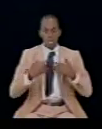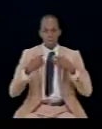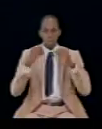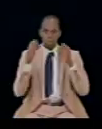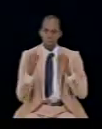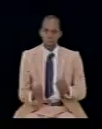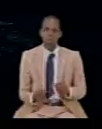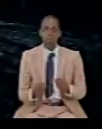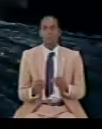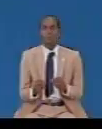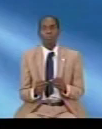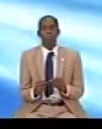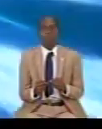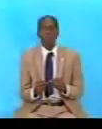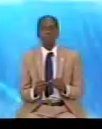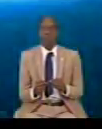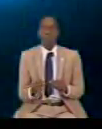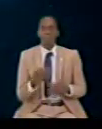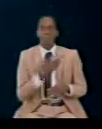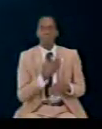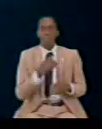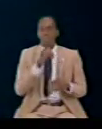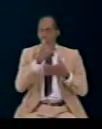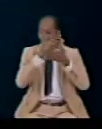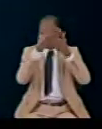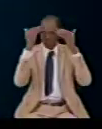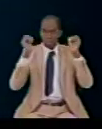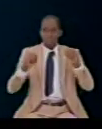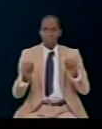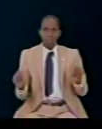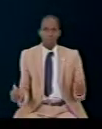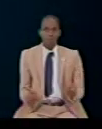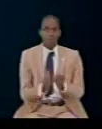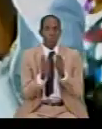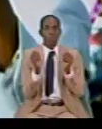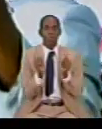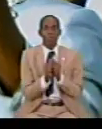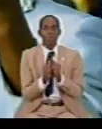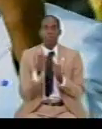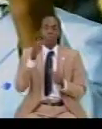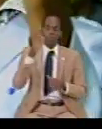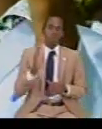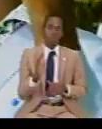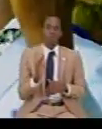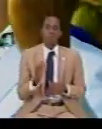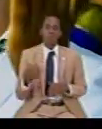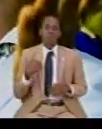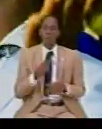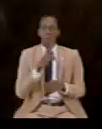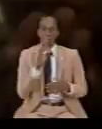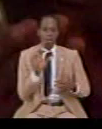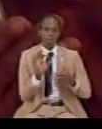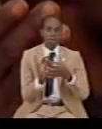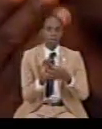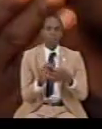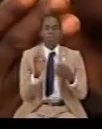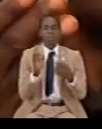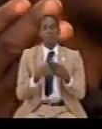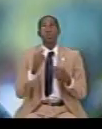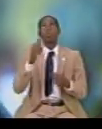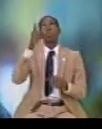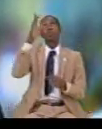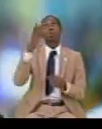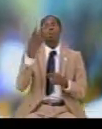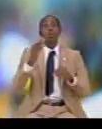power of this new year. An unforgettable encounter beckons. We are connecting to the God of